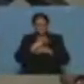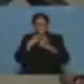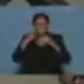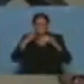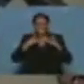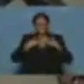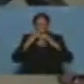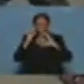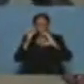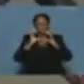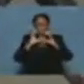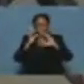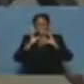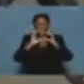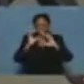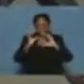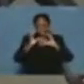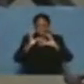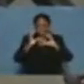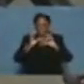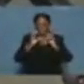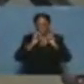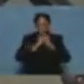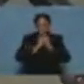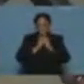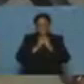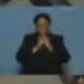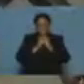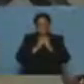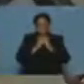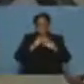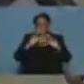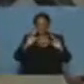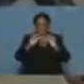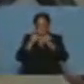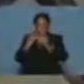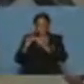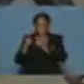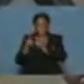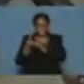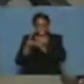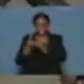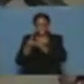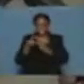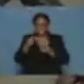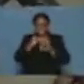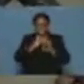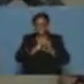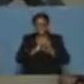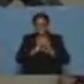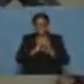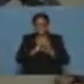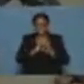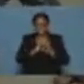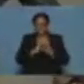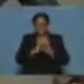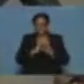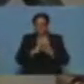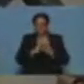communicating with some of the multilateral agencies, because it will involve a